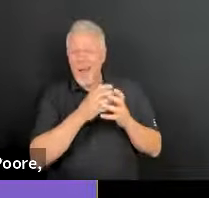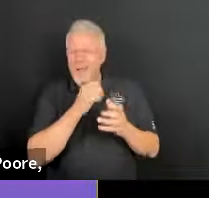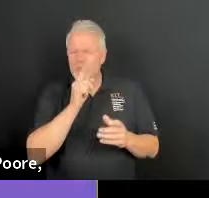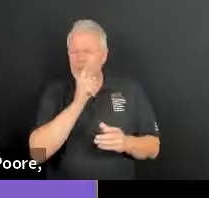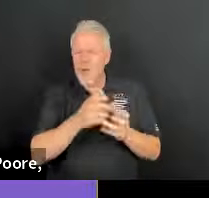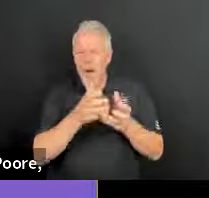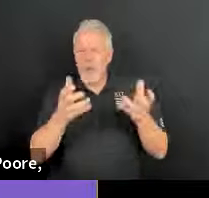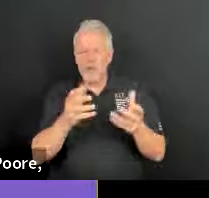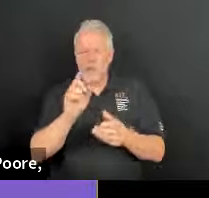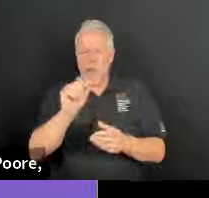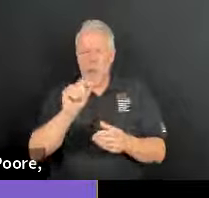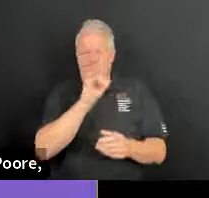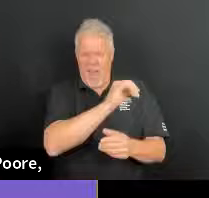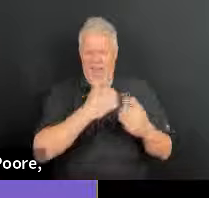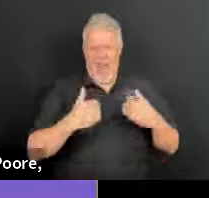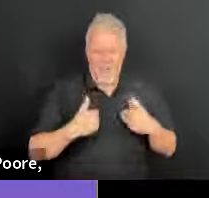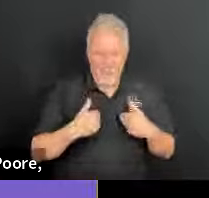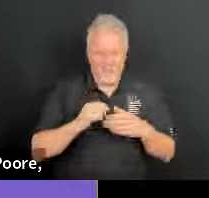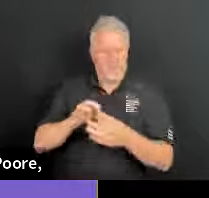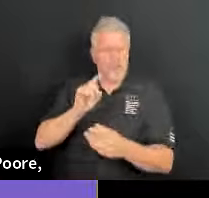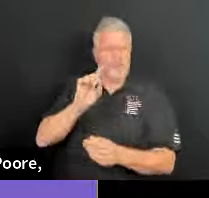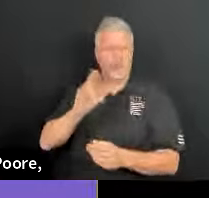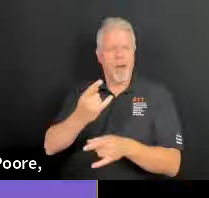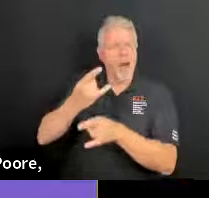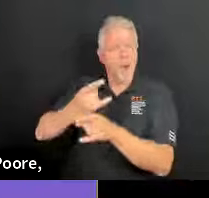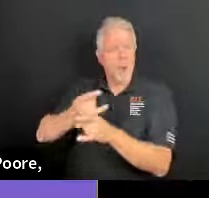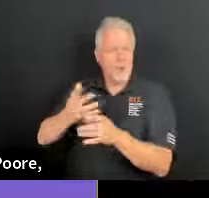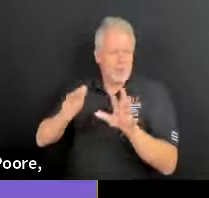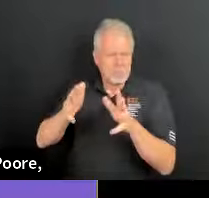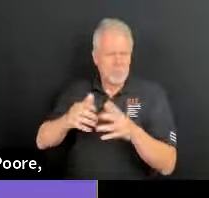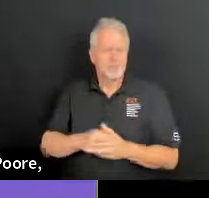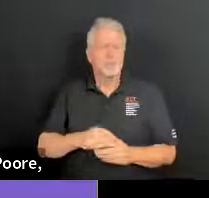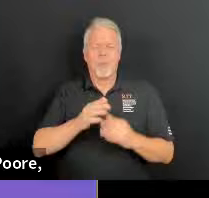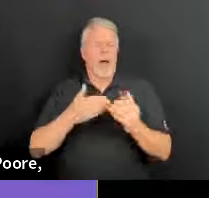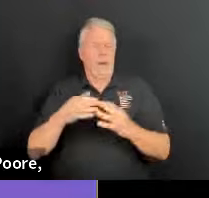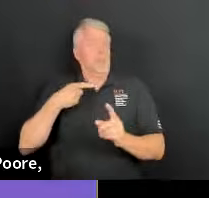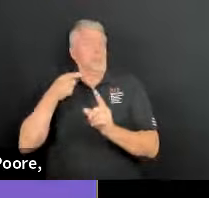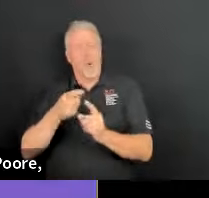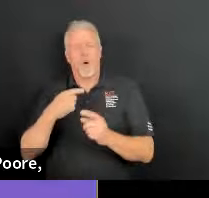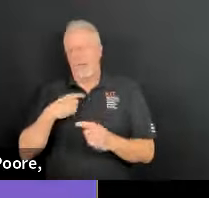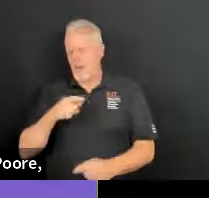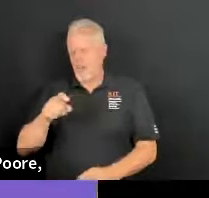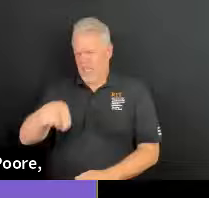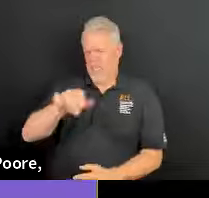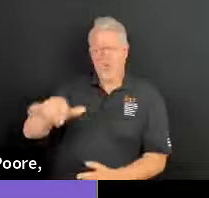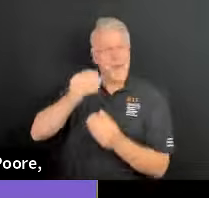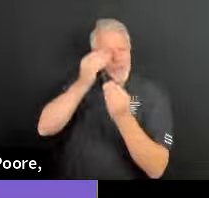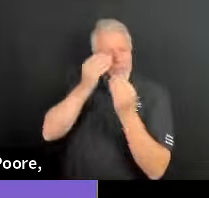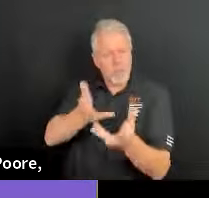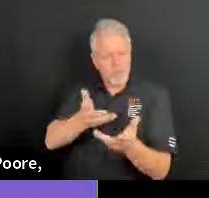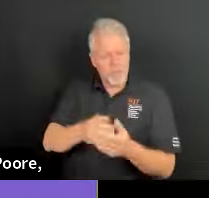ago. But I'm not sure how much data that survey actually had in regards to drug and alcohol